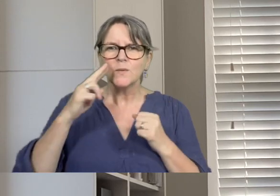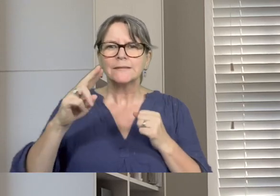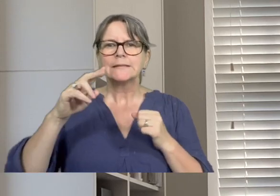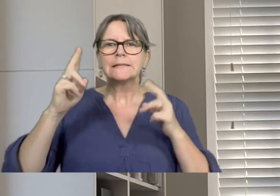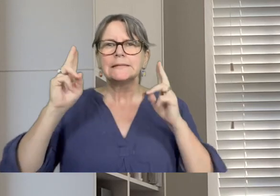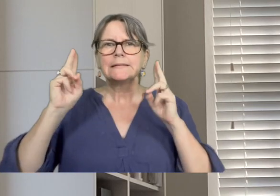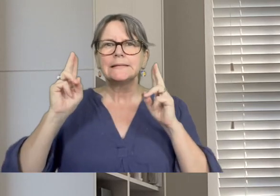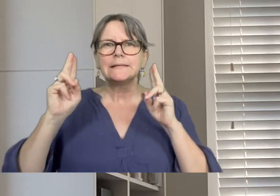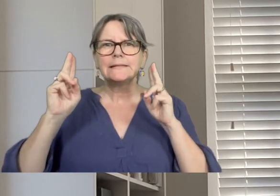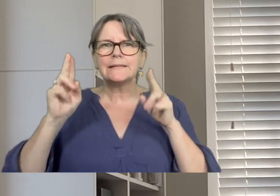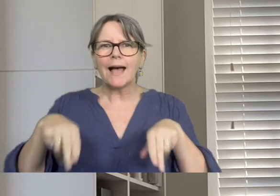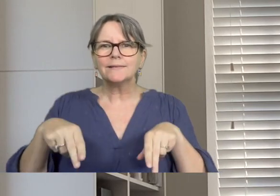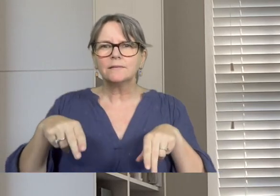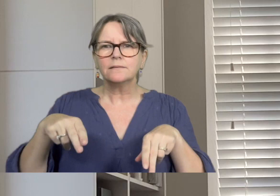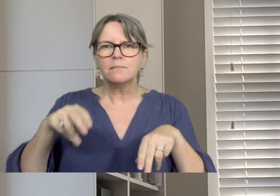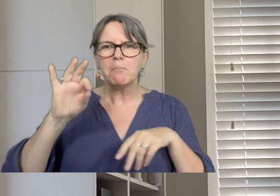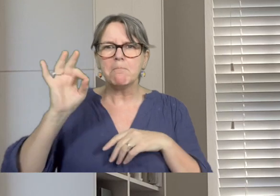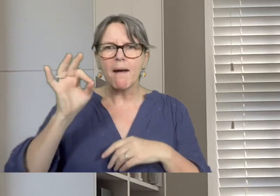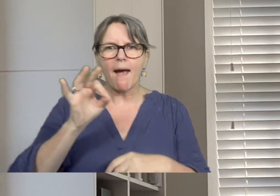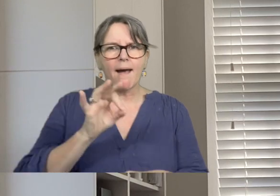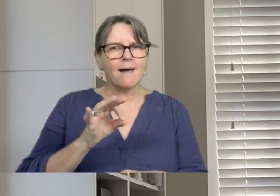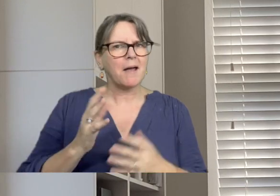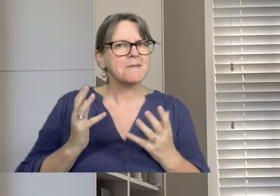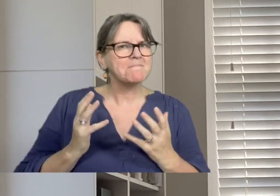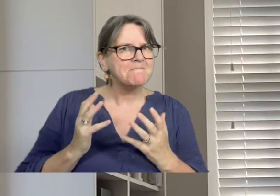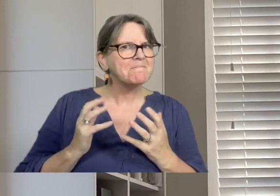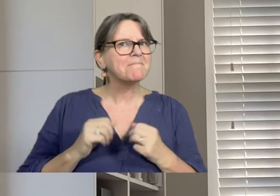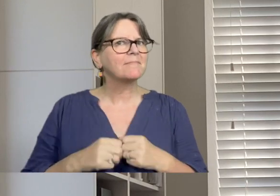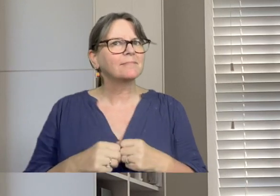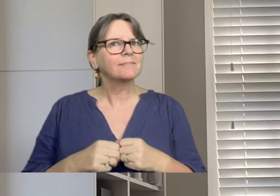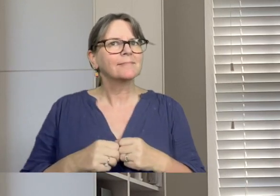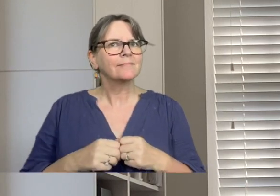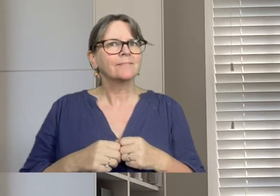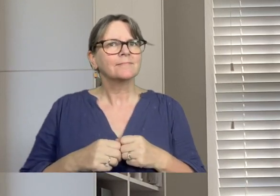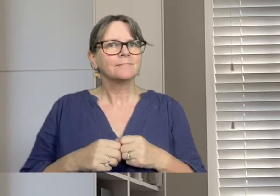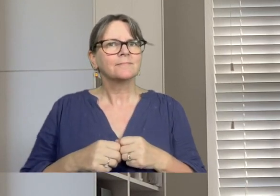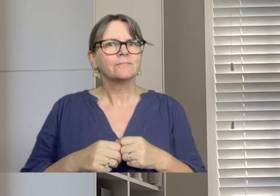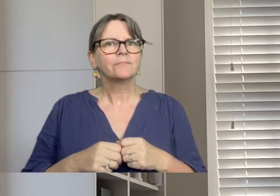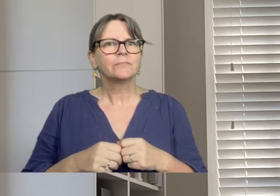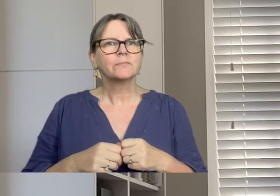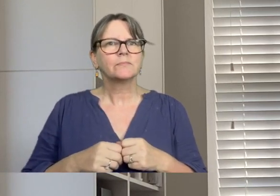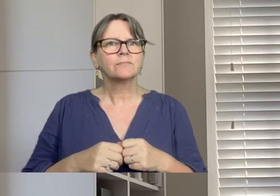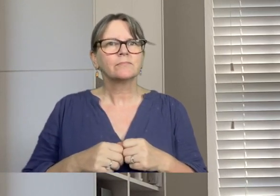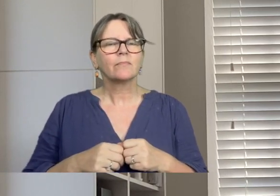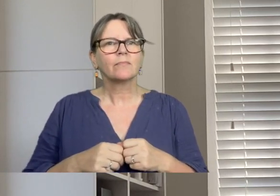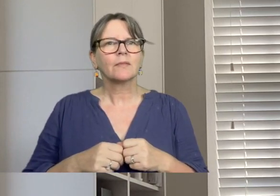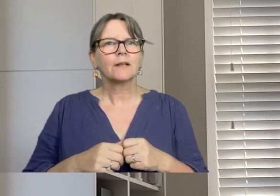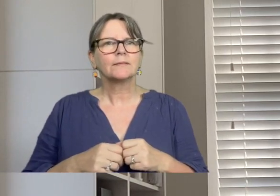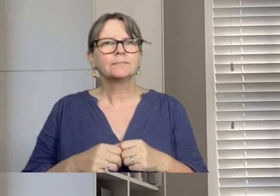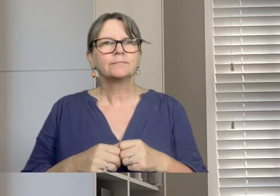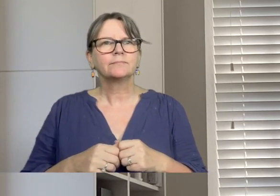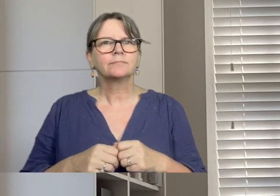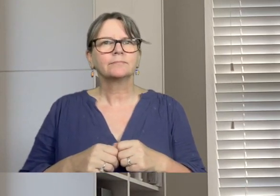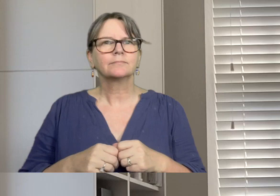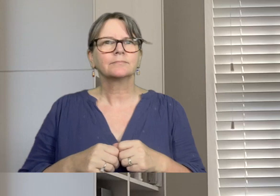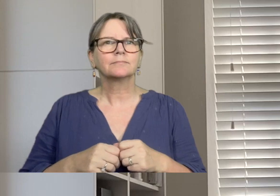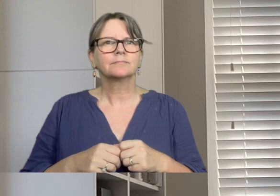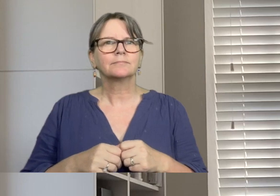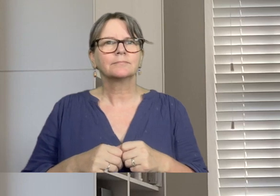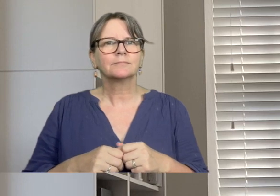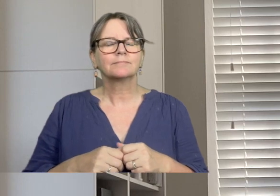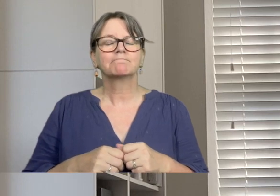you a couple of adaptations, either flat on the mat or with the ball. So the first one we're going to do is double leg